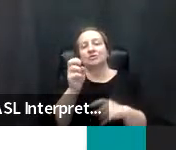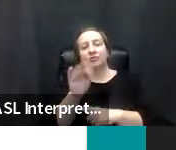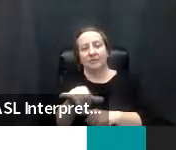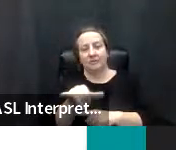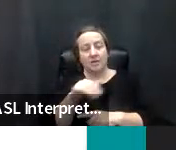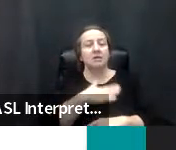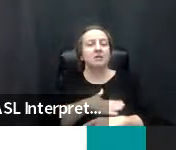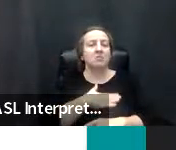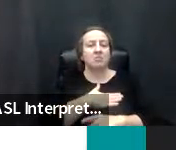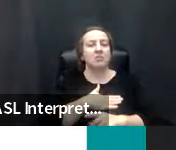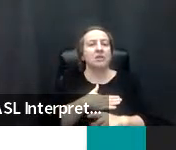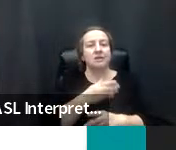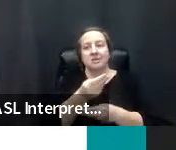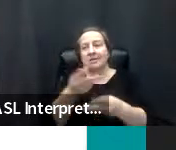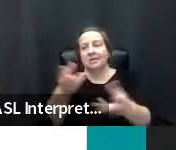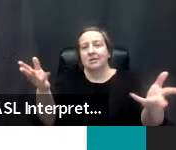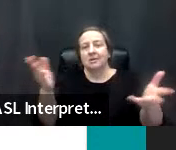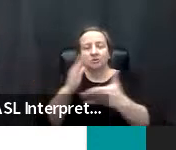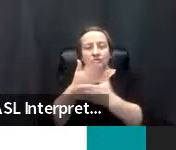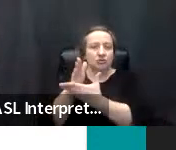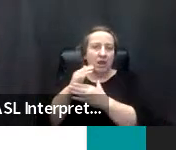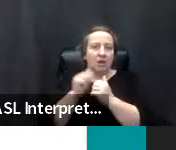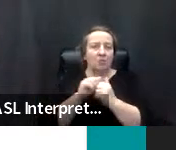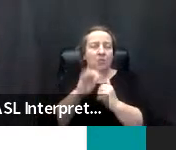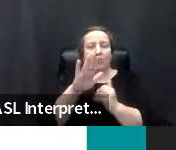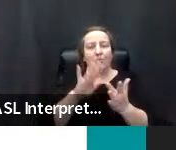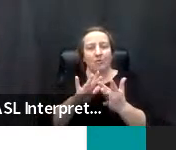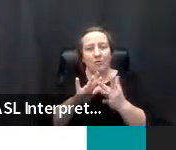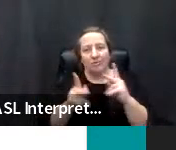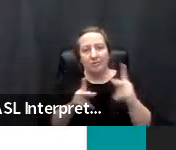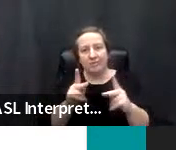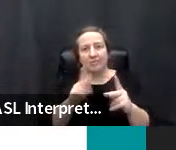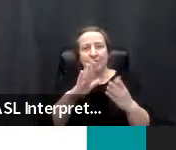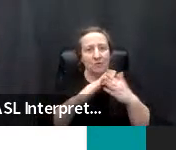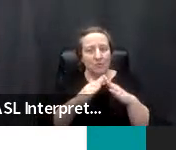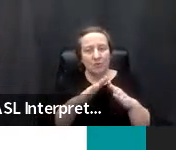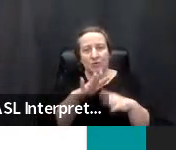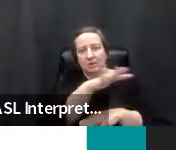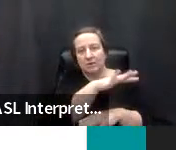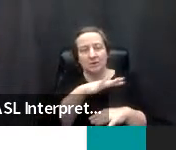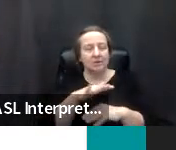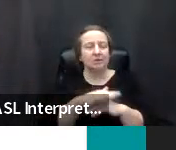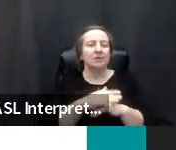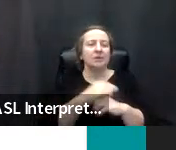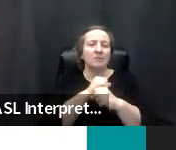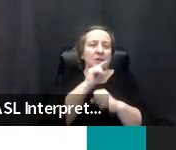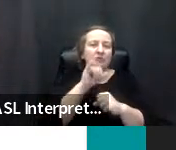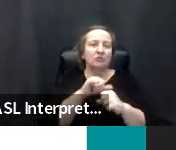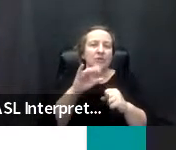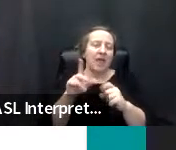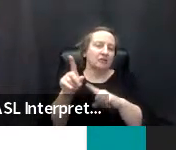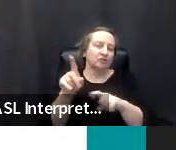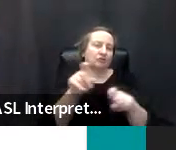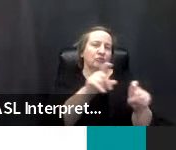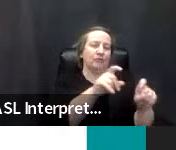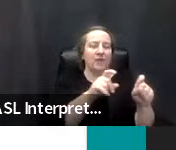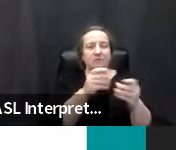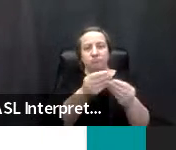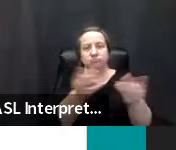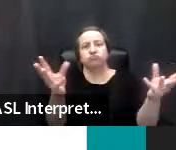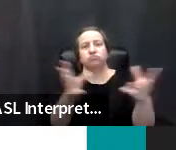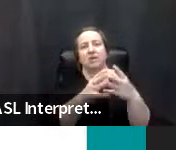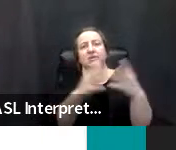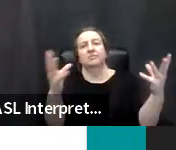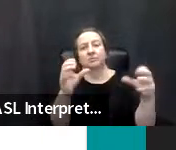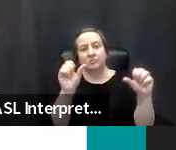do circulate that to your contacts and your communities. We want to make sure that that survey gets out as widely as